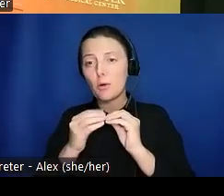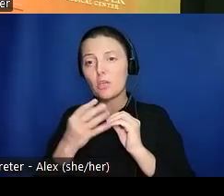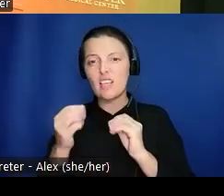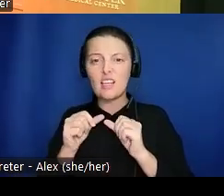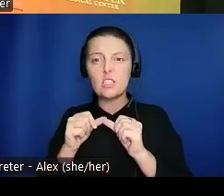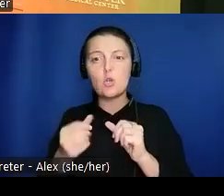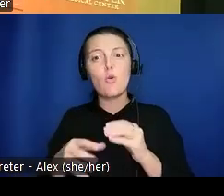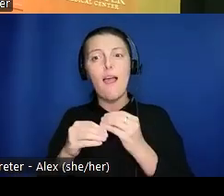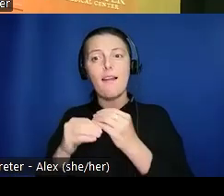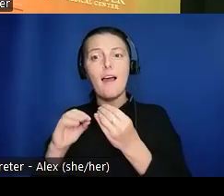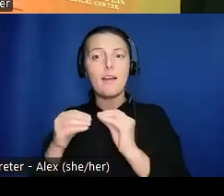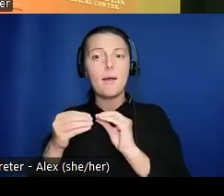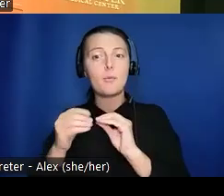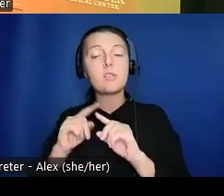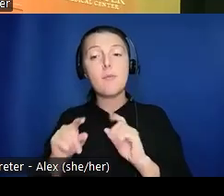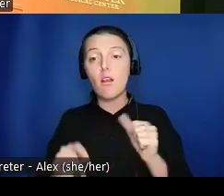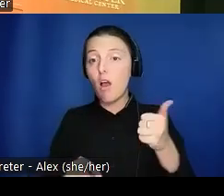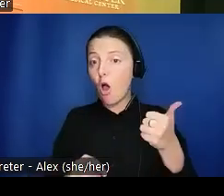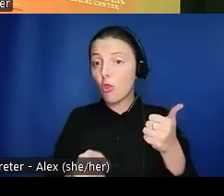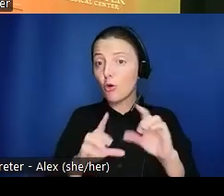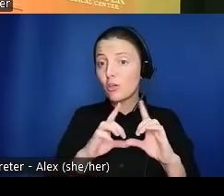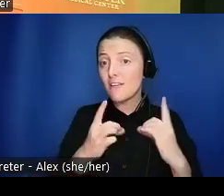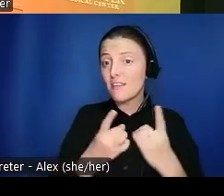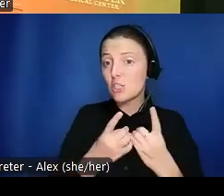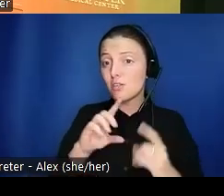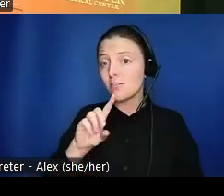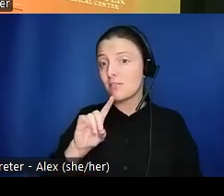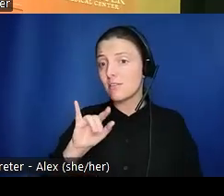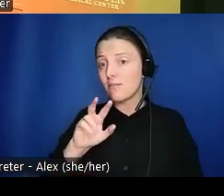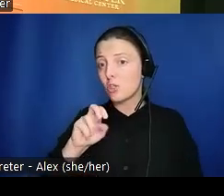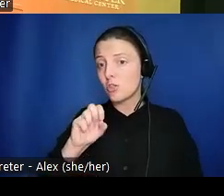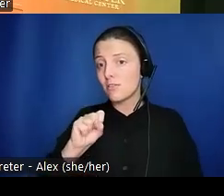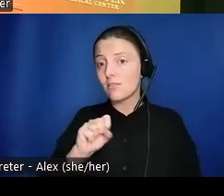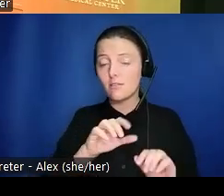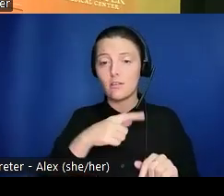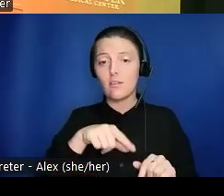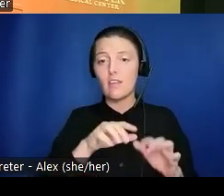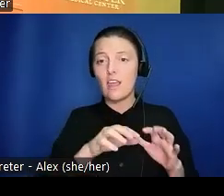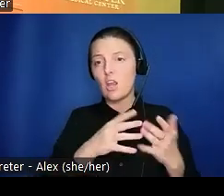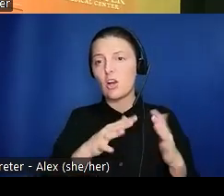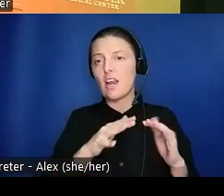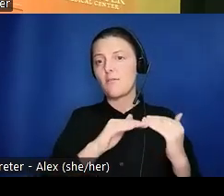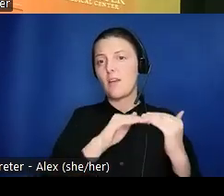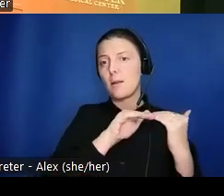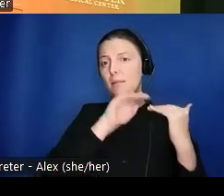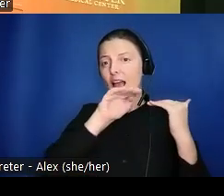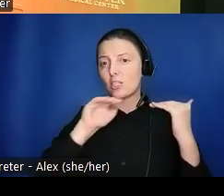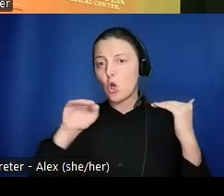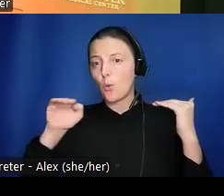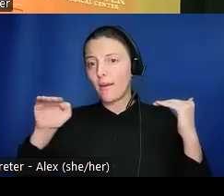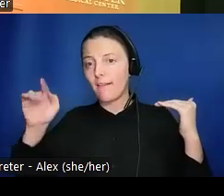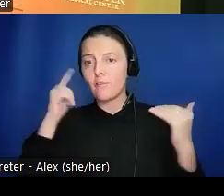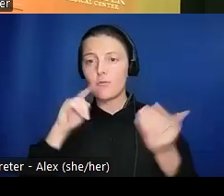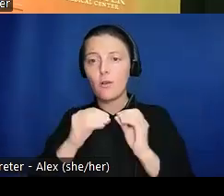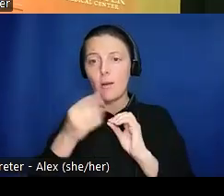other divisions are more or less plateauing in terms of completed number of the visits. And we'll be looking